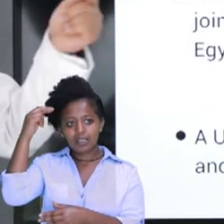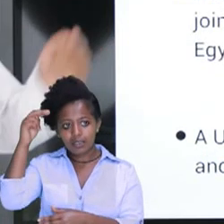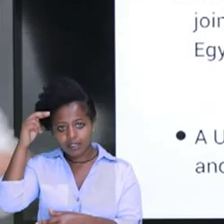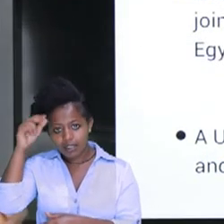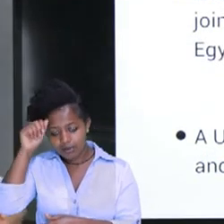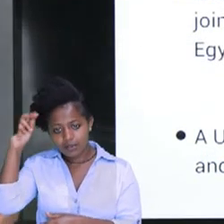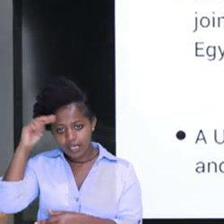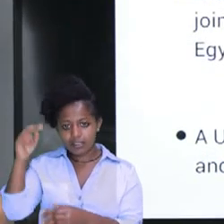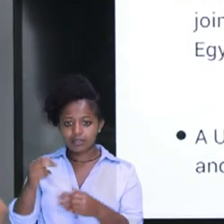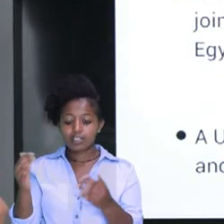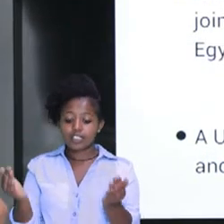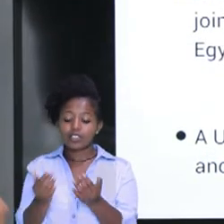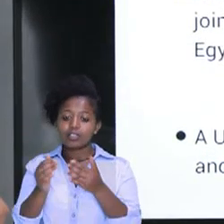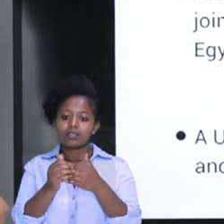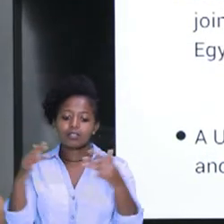initiating the war.